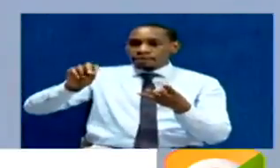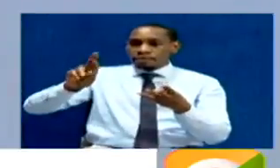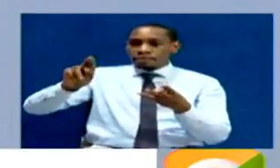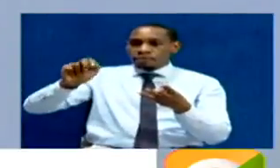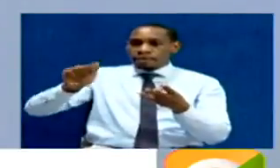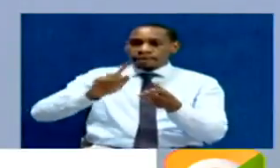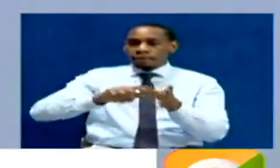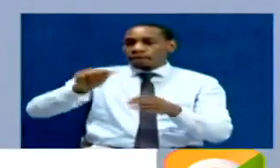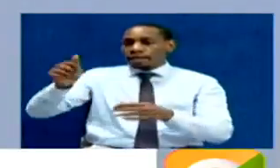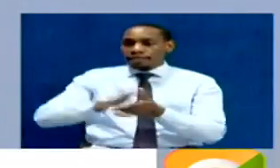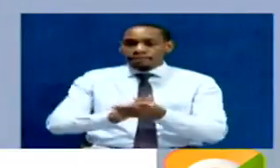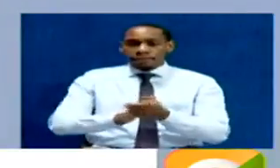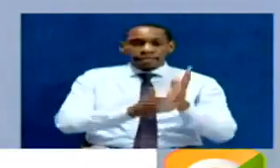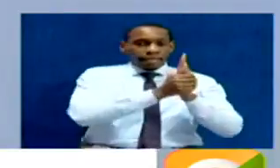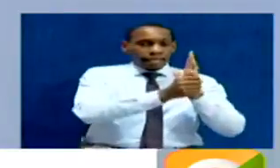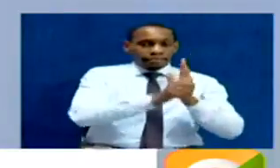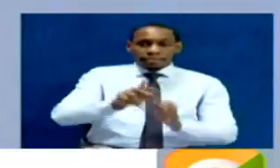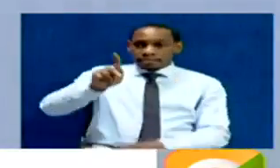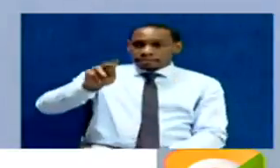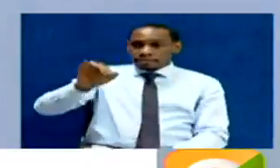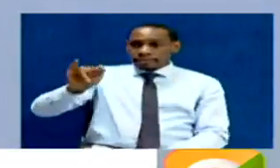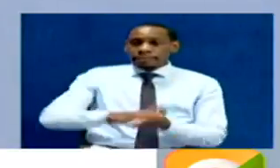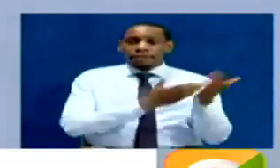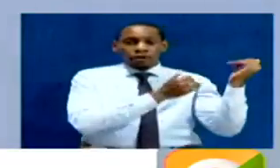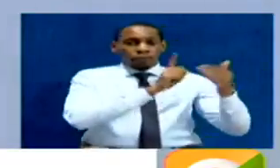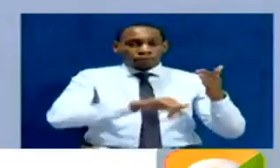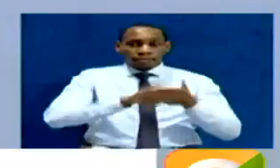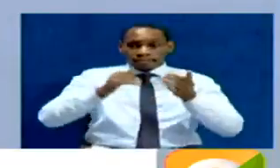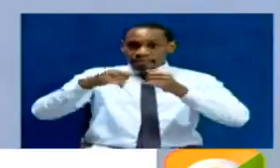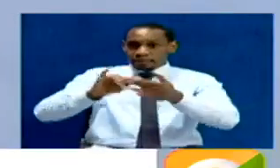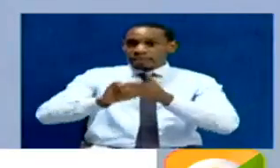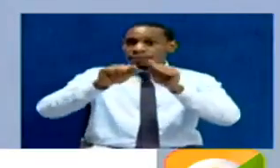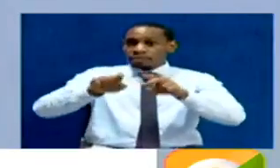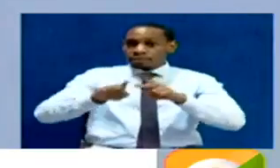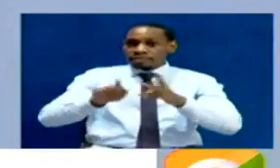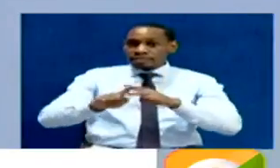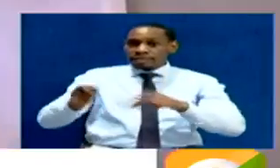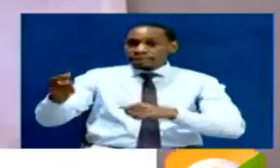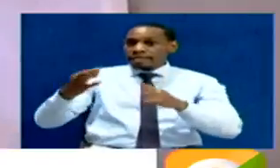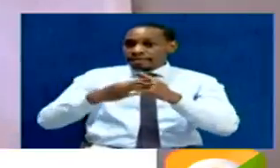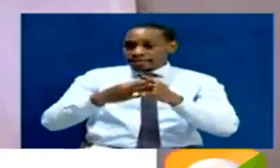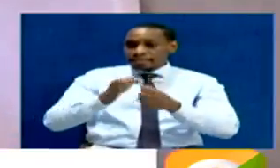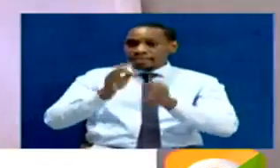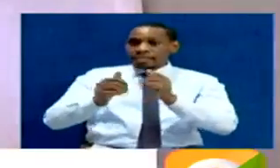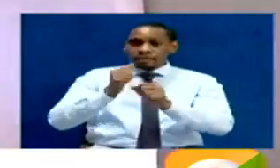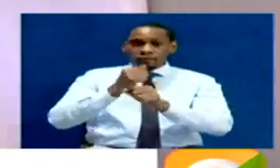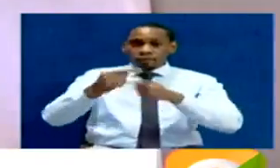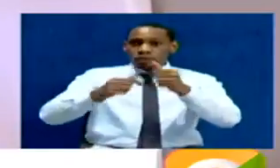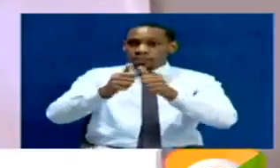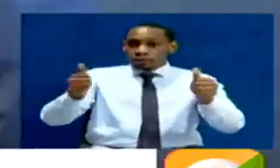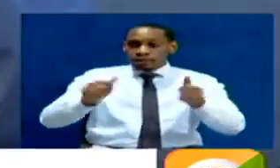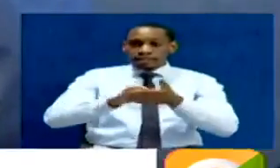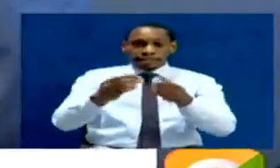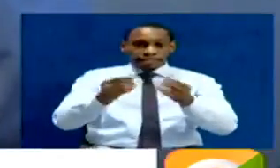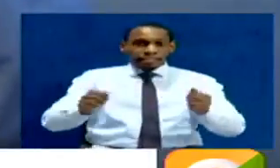names. Scientists at KEMRI hope that the clinical trials, which are likely to start in late August, if successful,